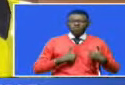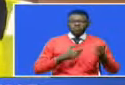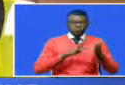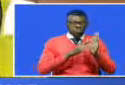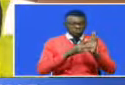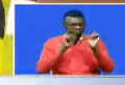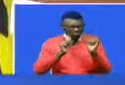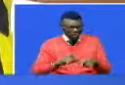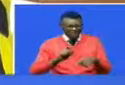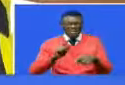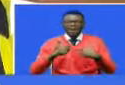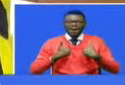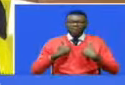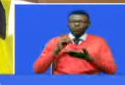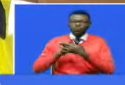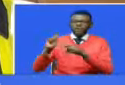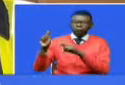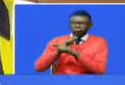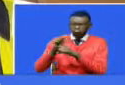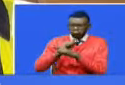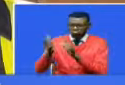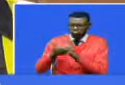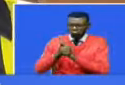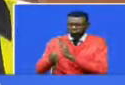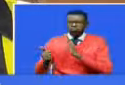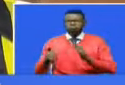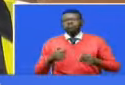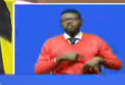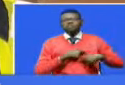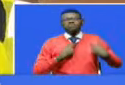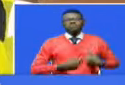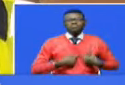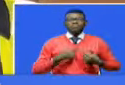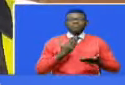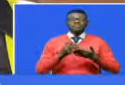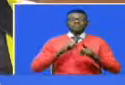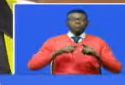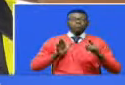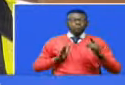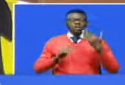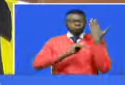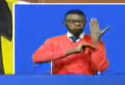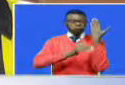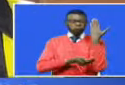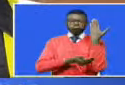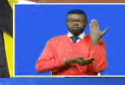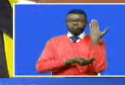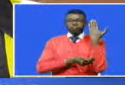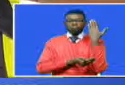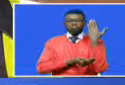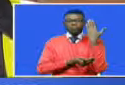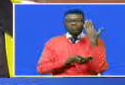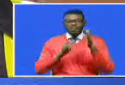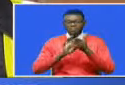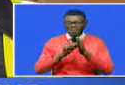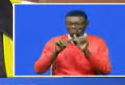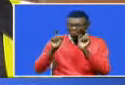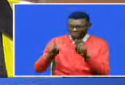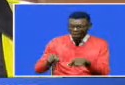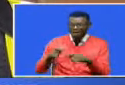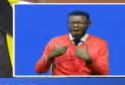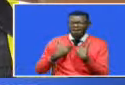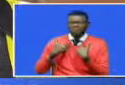in cardiac issues. Sometimes you have an expectant mother with complications or without. You want somebody with that ICU experience,